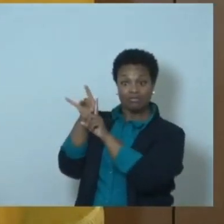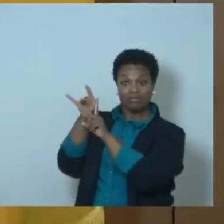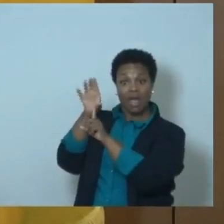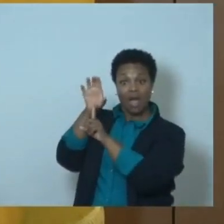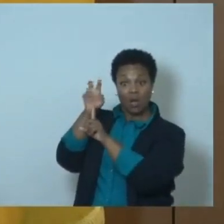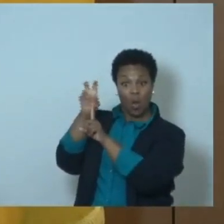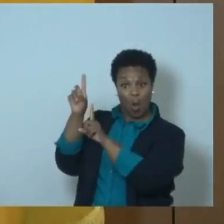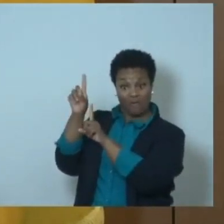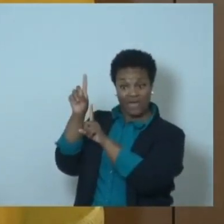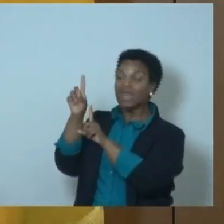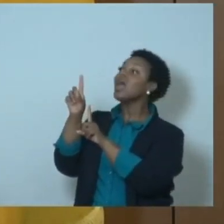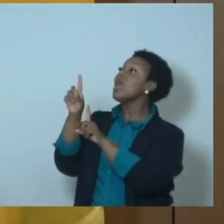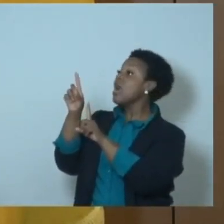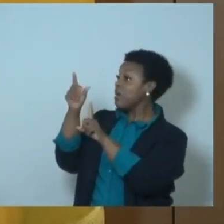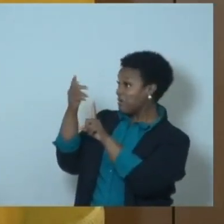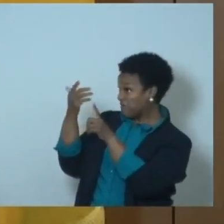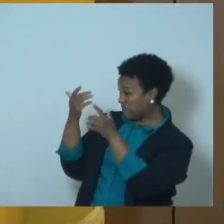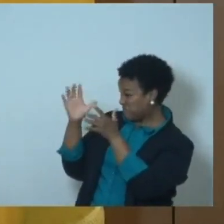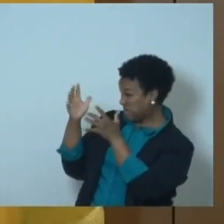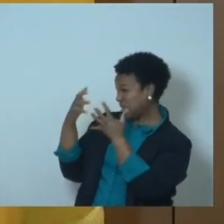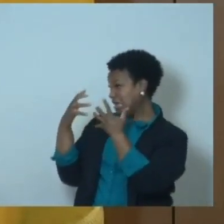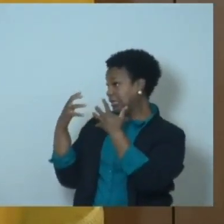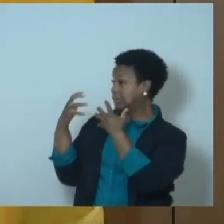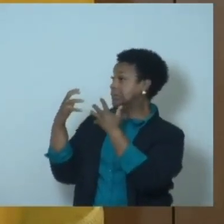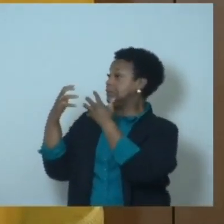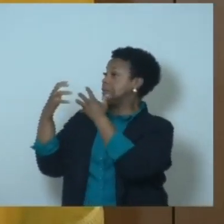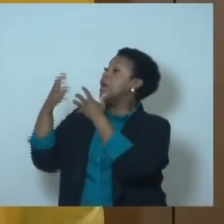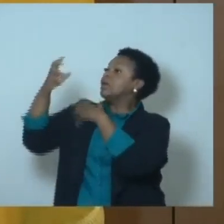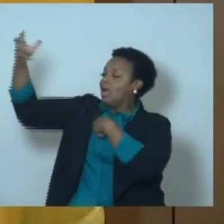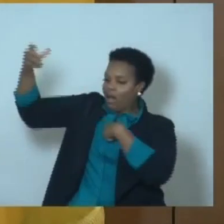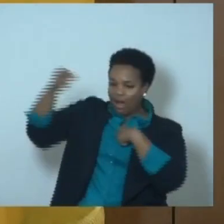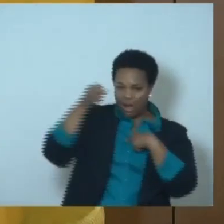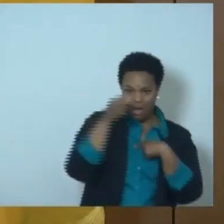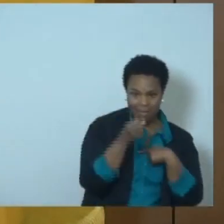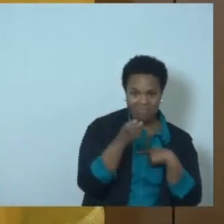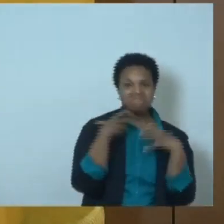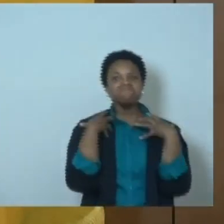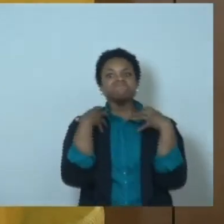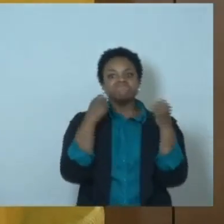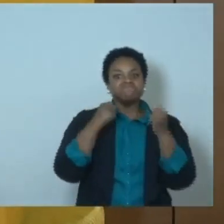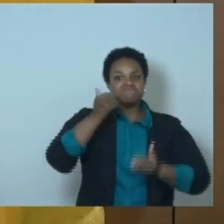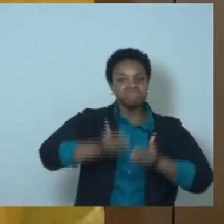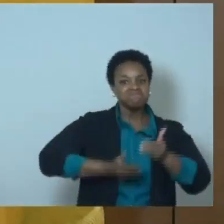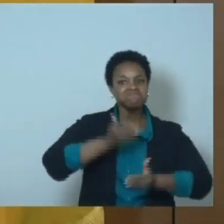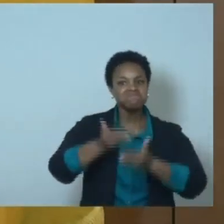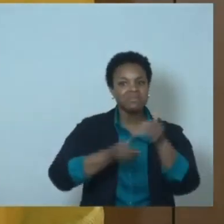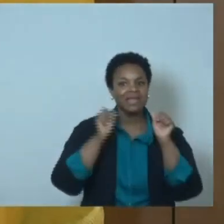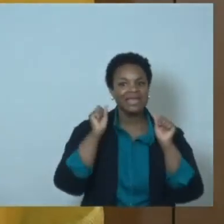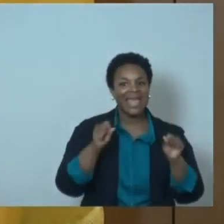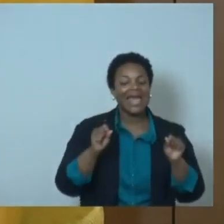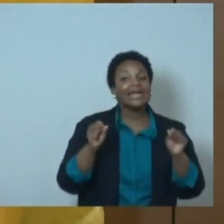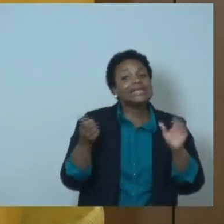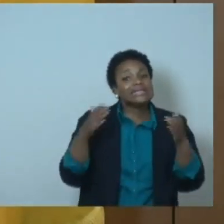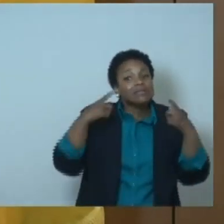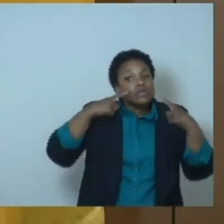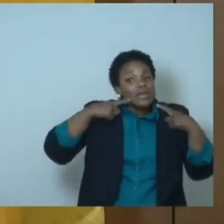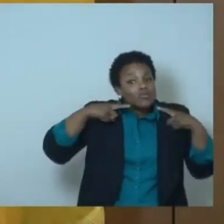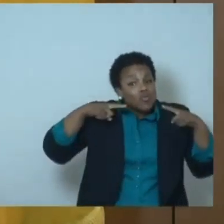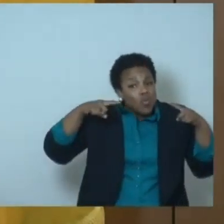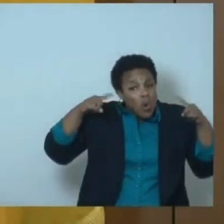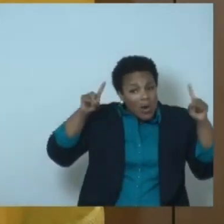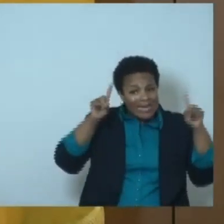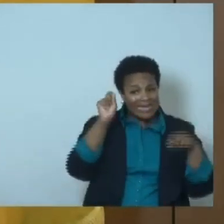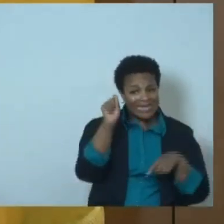recovery process. It's working, but it's not enough for all of the issues to